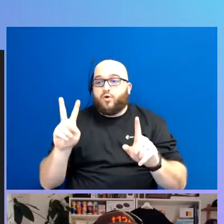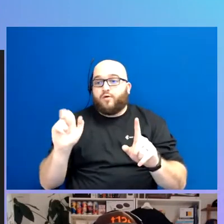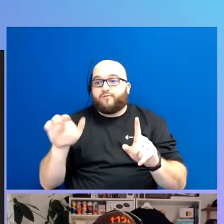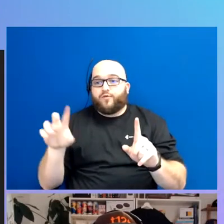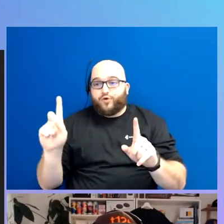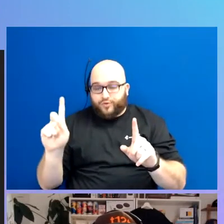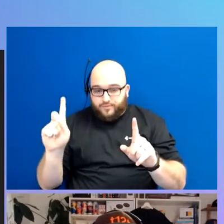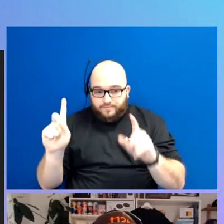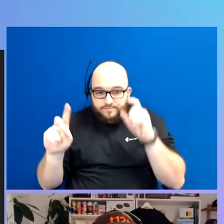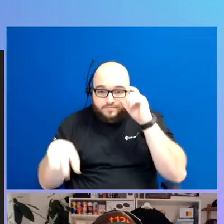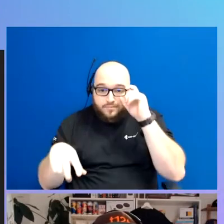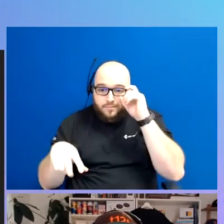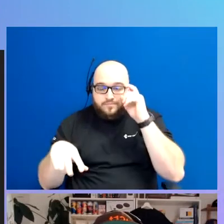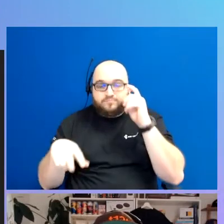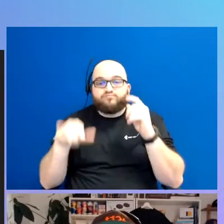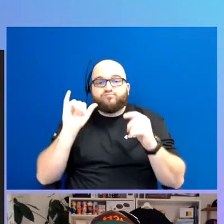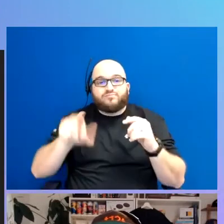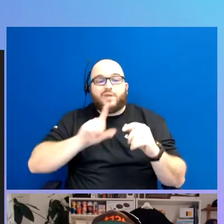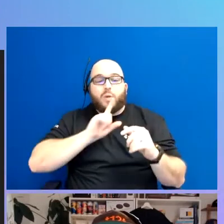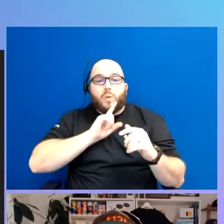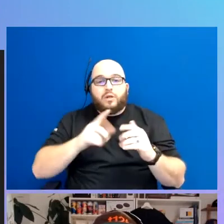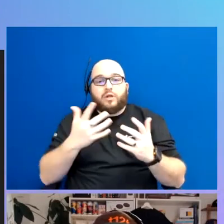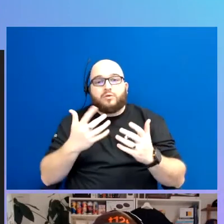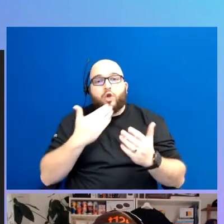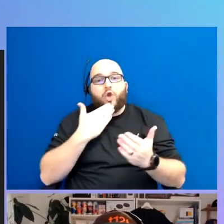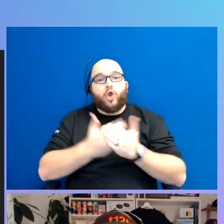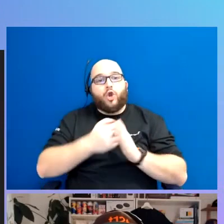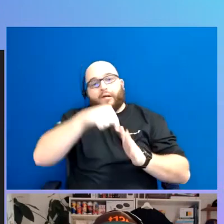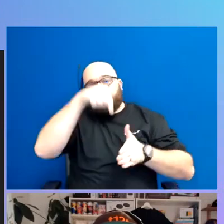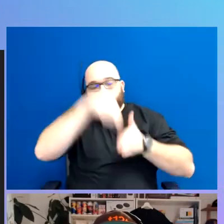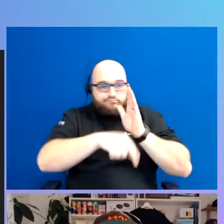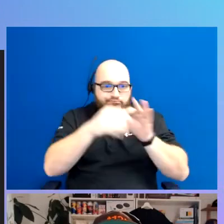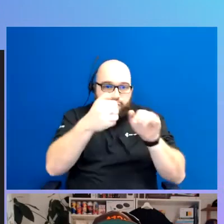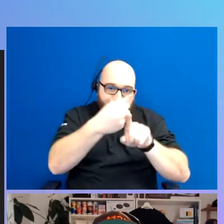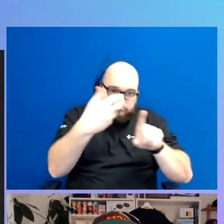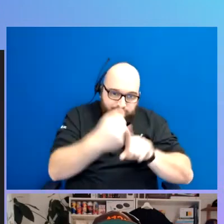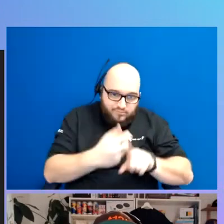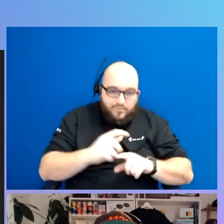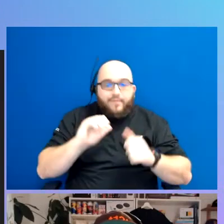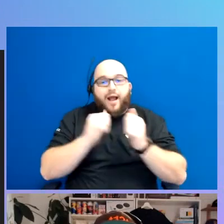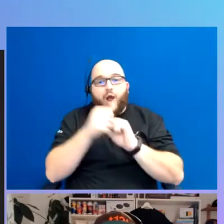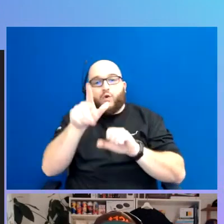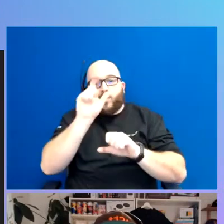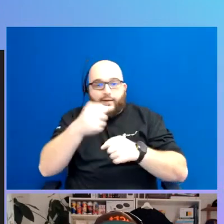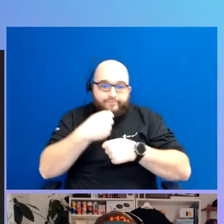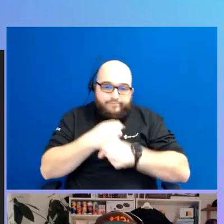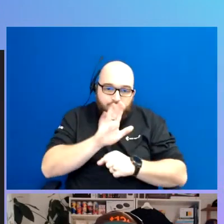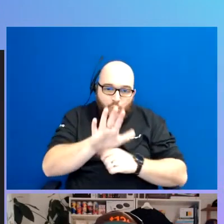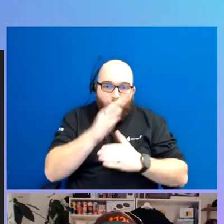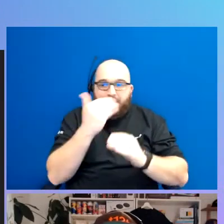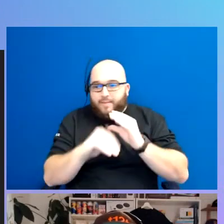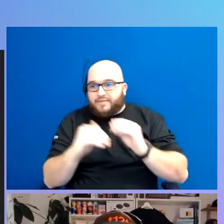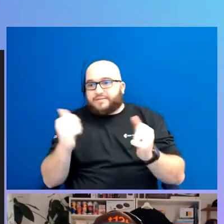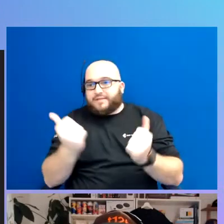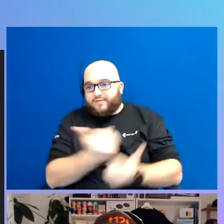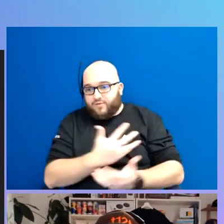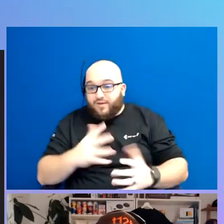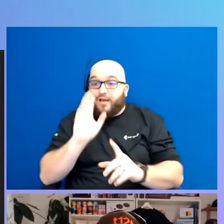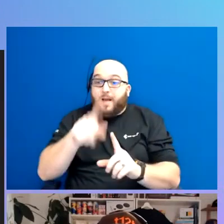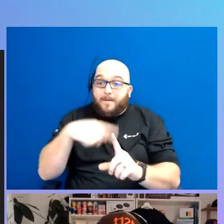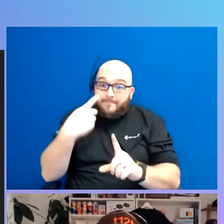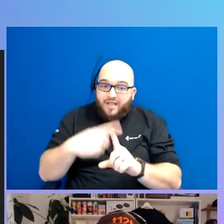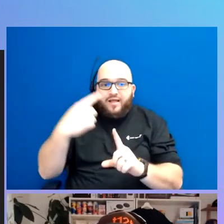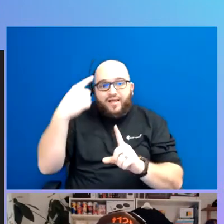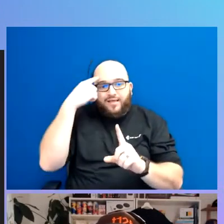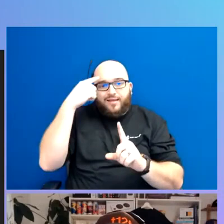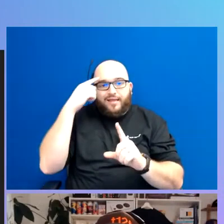go through how to compose your emails, really. And then I think the email